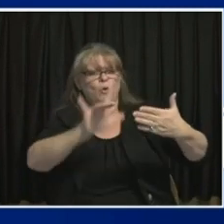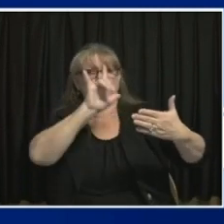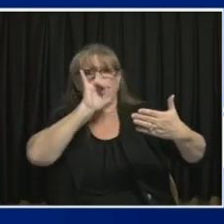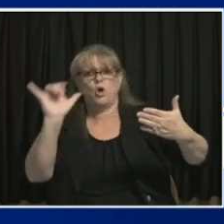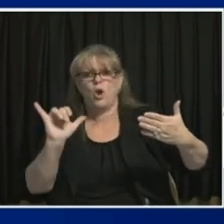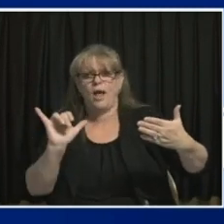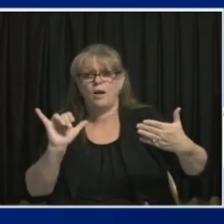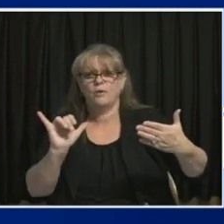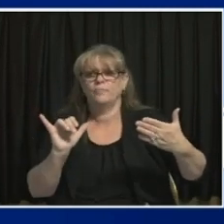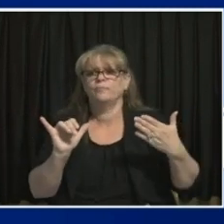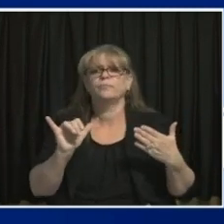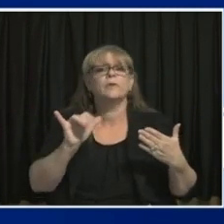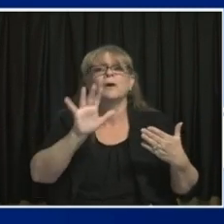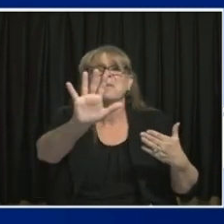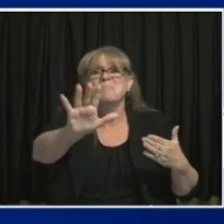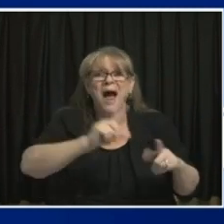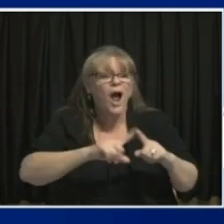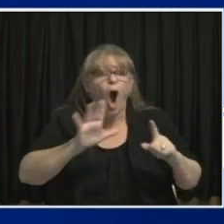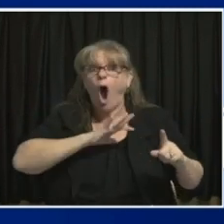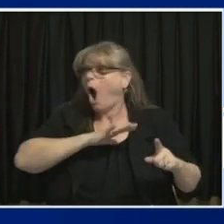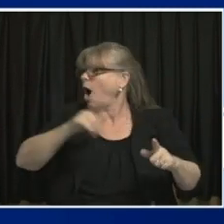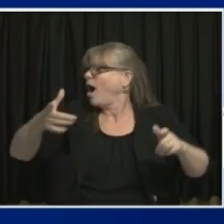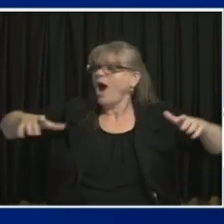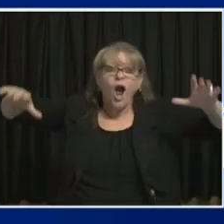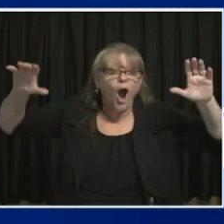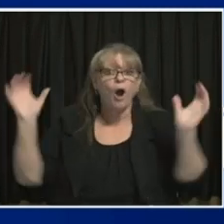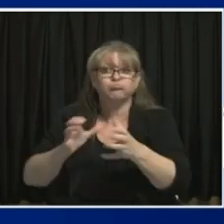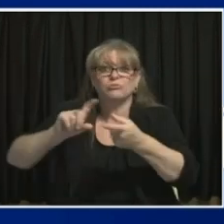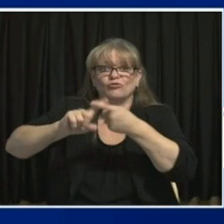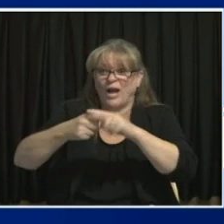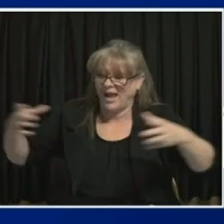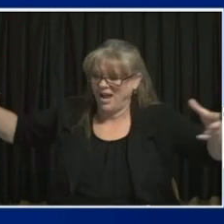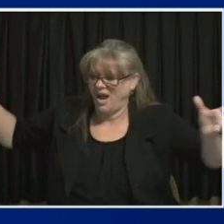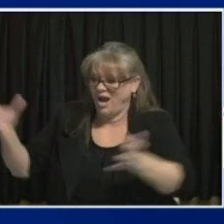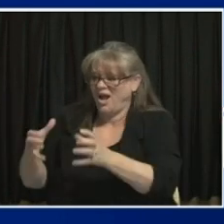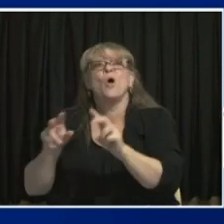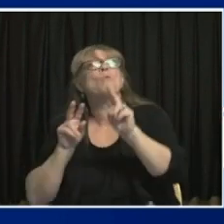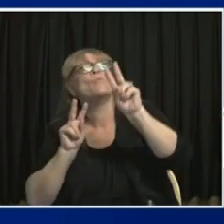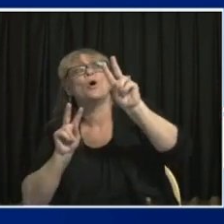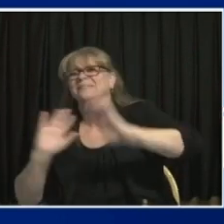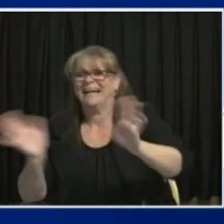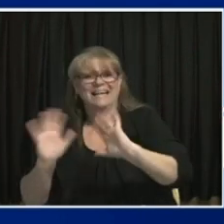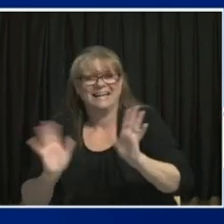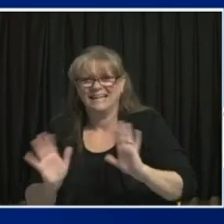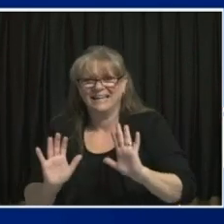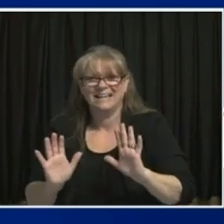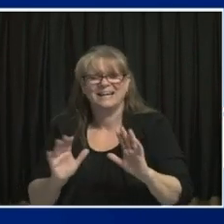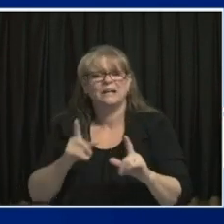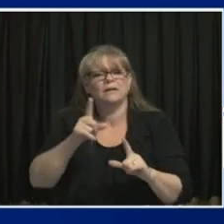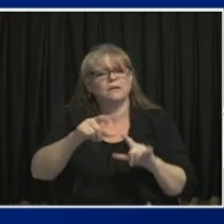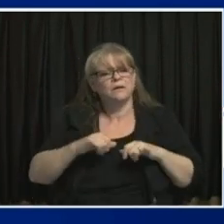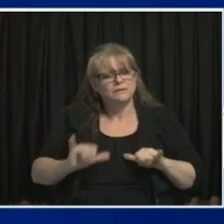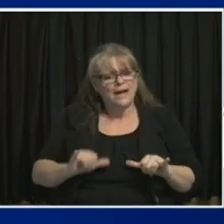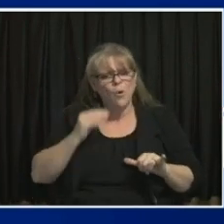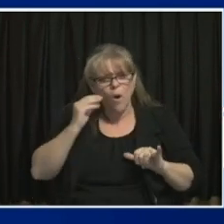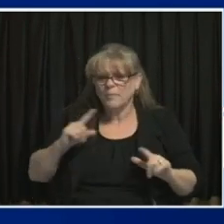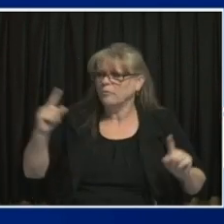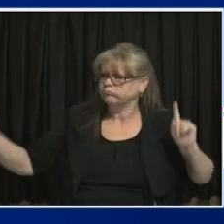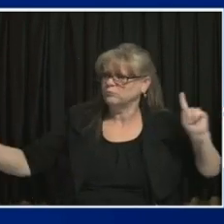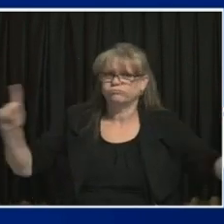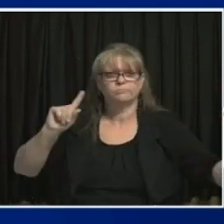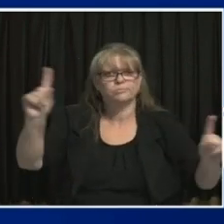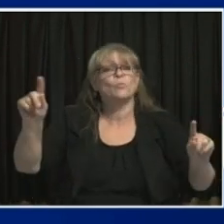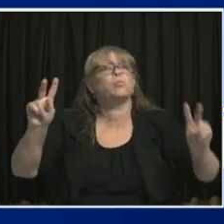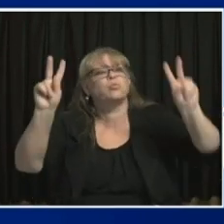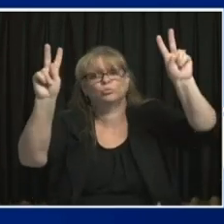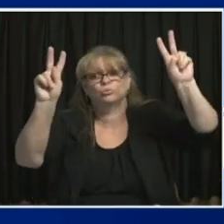should be a lot of fun. And all donations made to the HelpColoradoNow.org fund will help go to